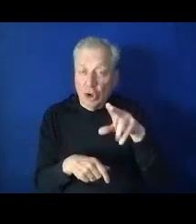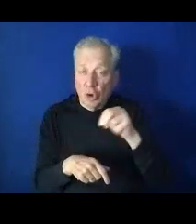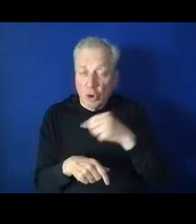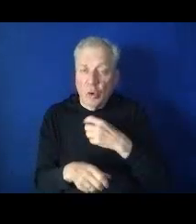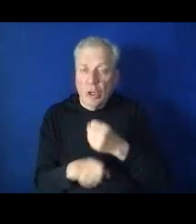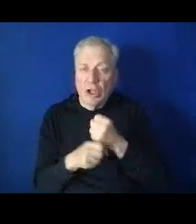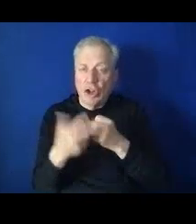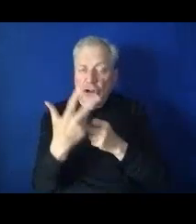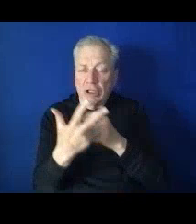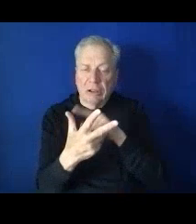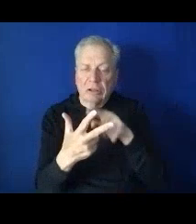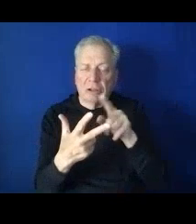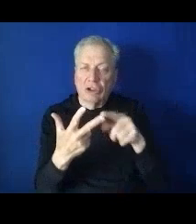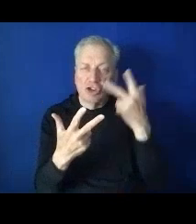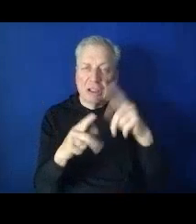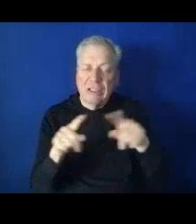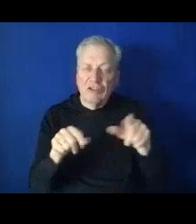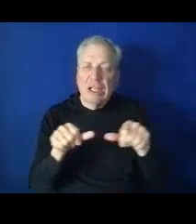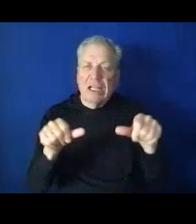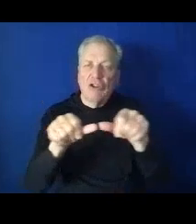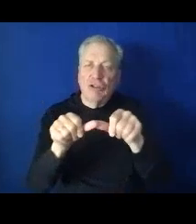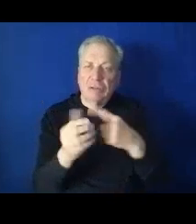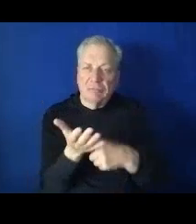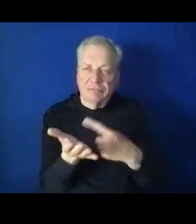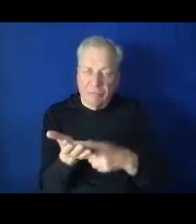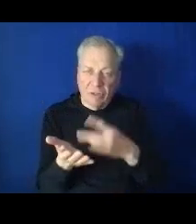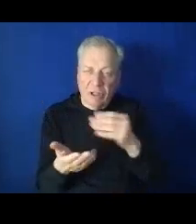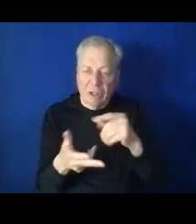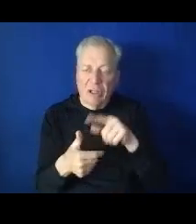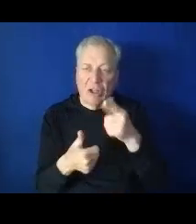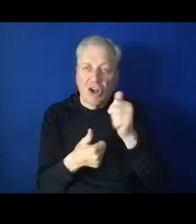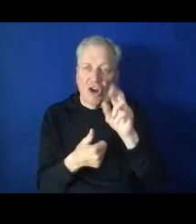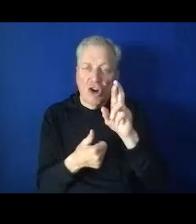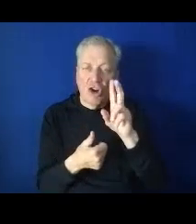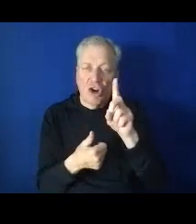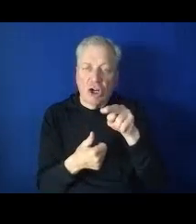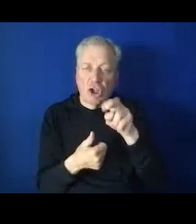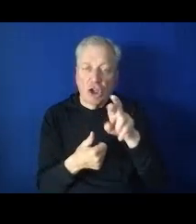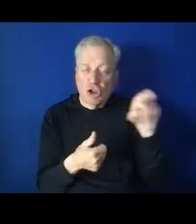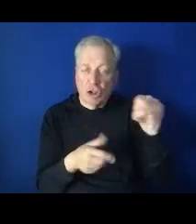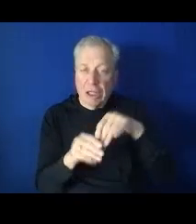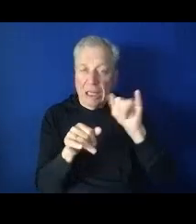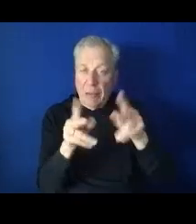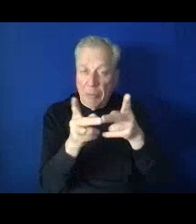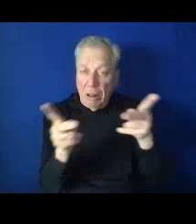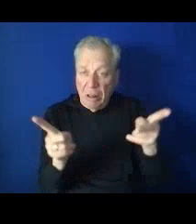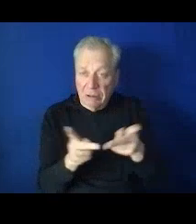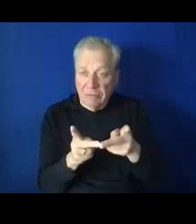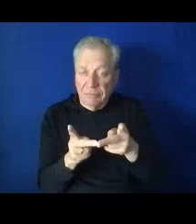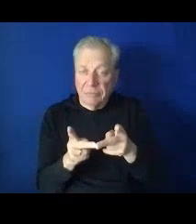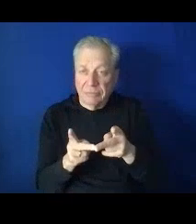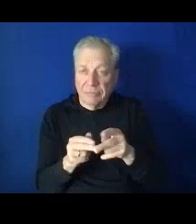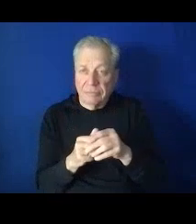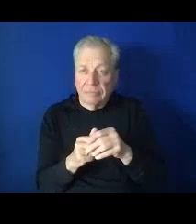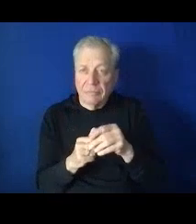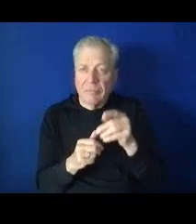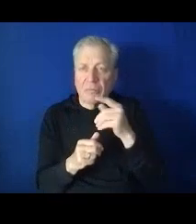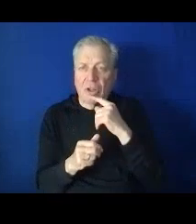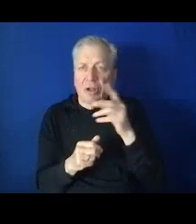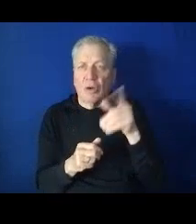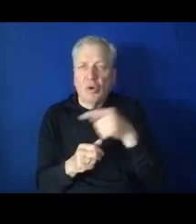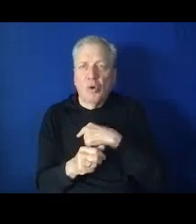3 areas. In Gardner, we have, okay, thank you. So